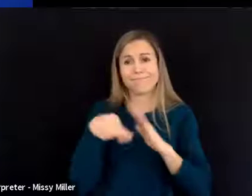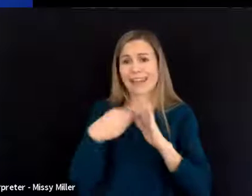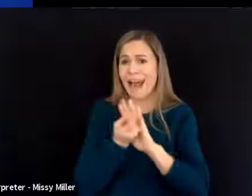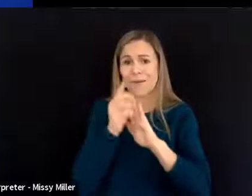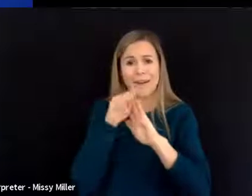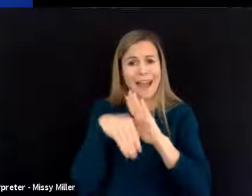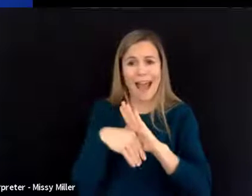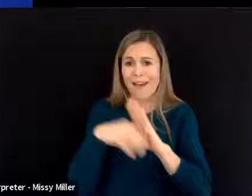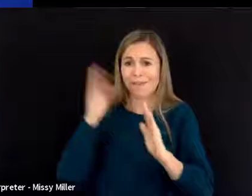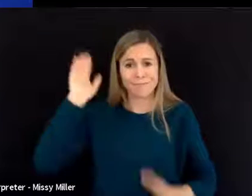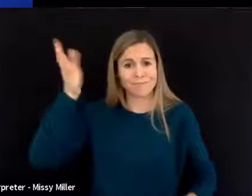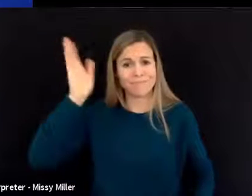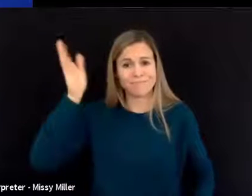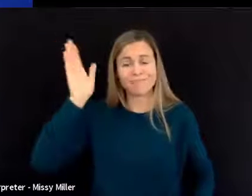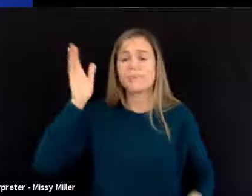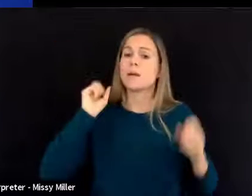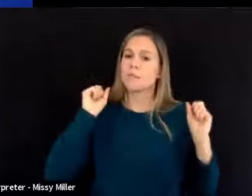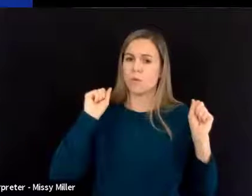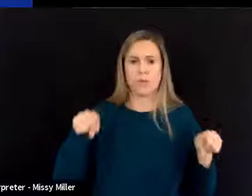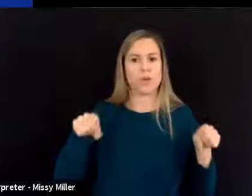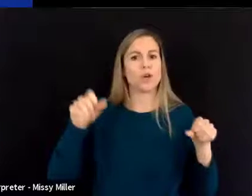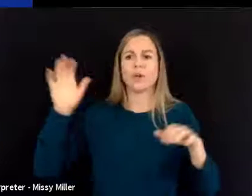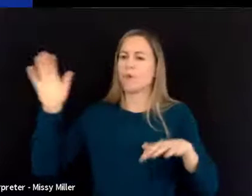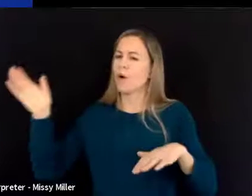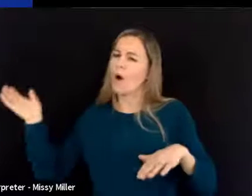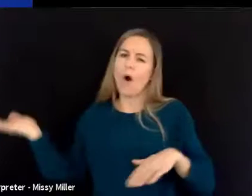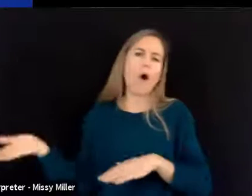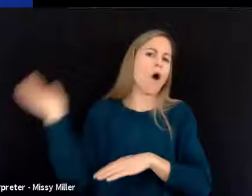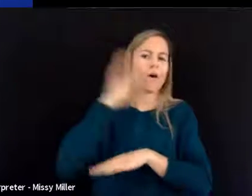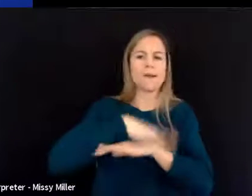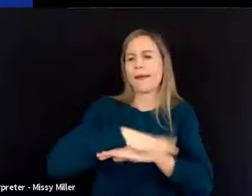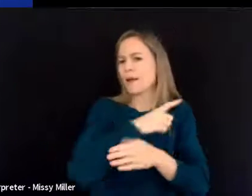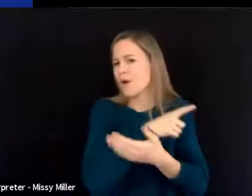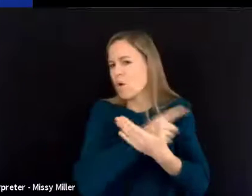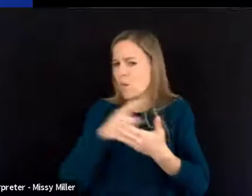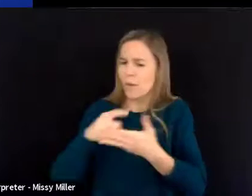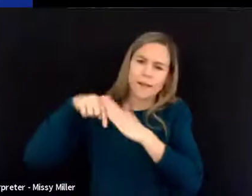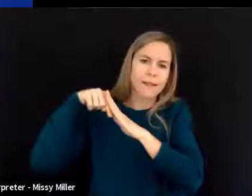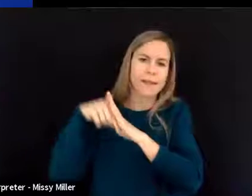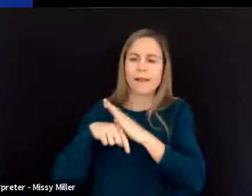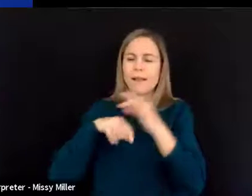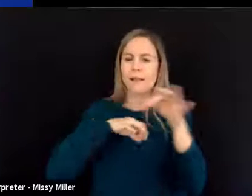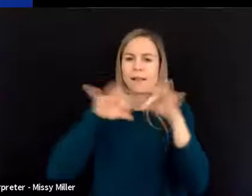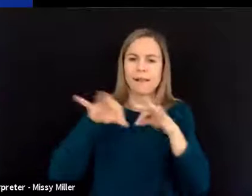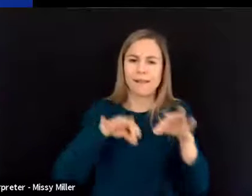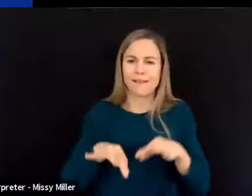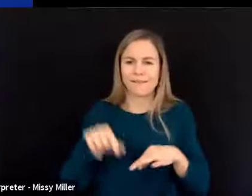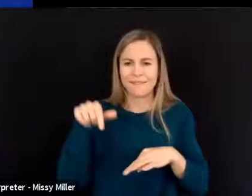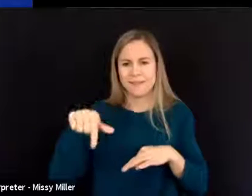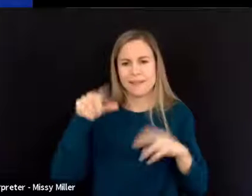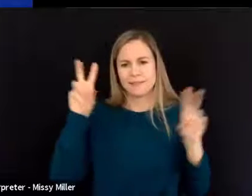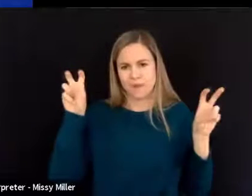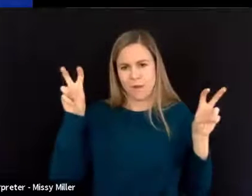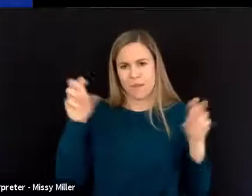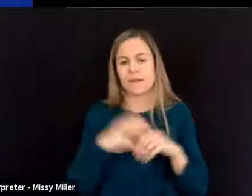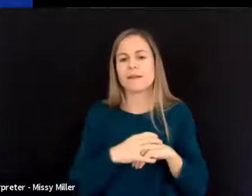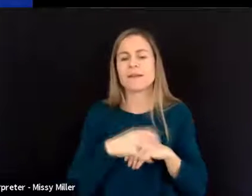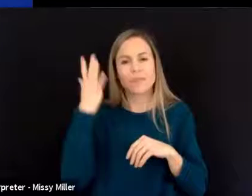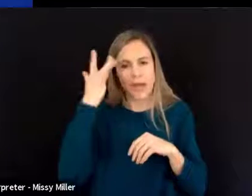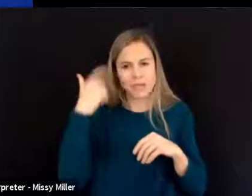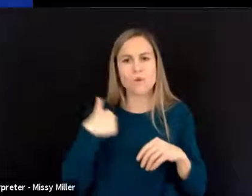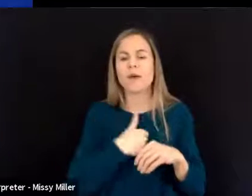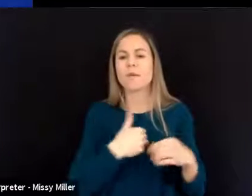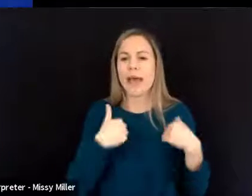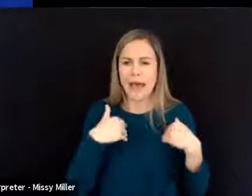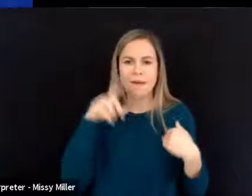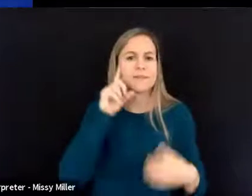talk about these things for a full day, full weekend, full week, and so forth. This is why we have our deafblind projects and